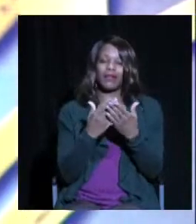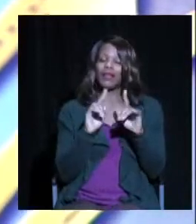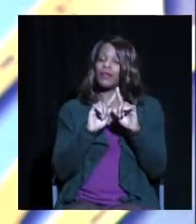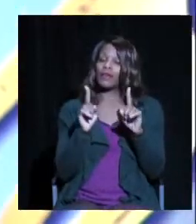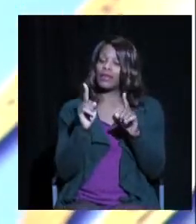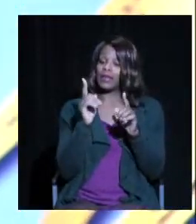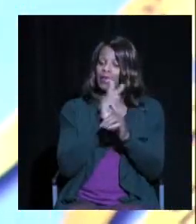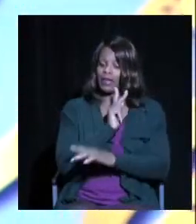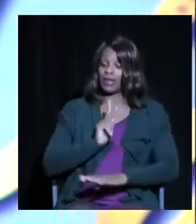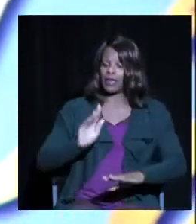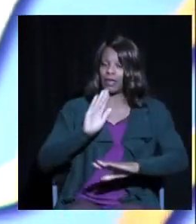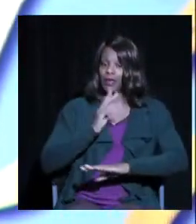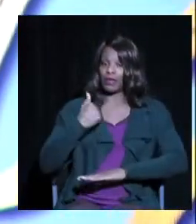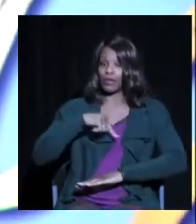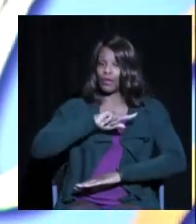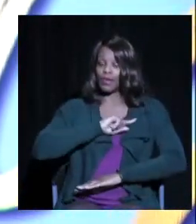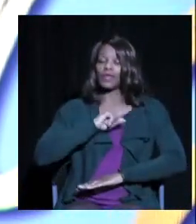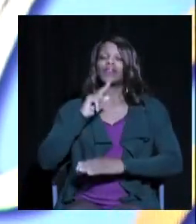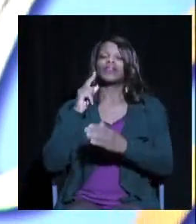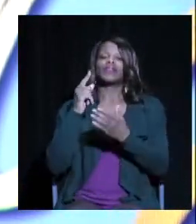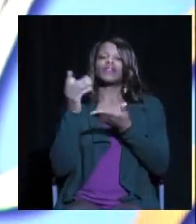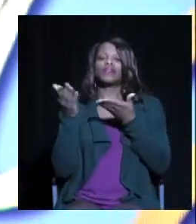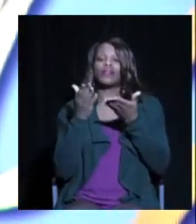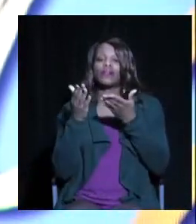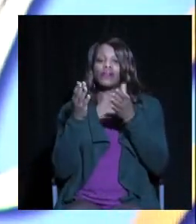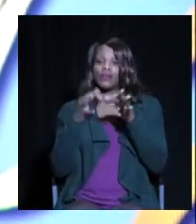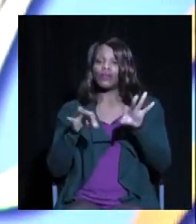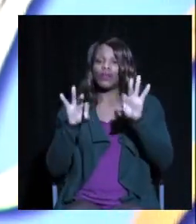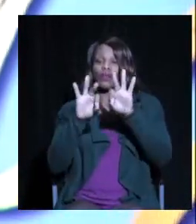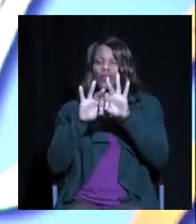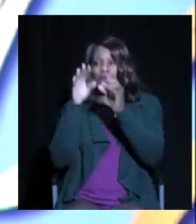that we serve is a king worth following.